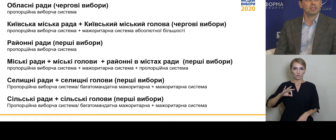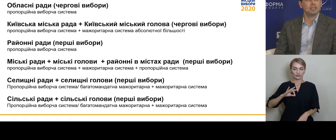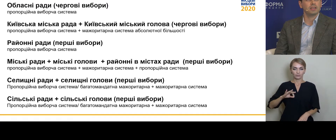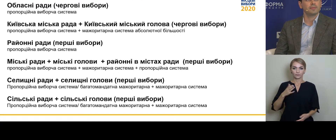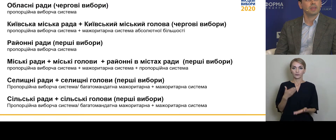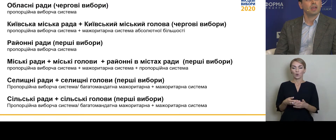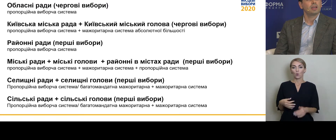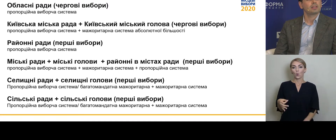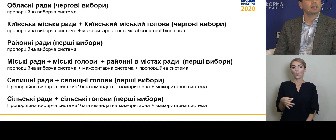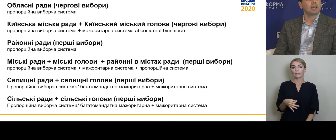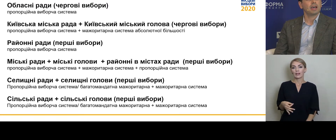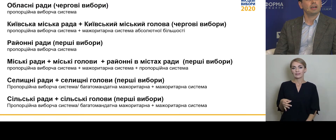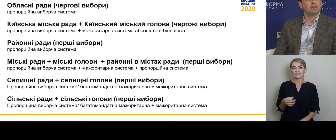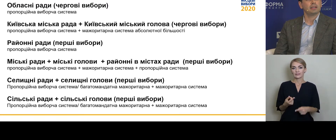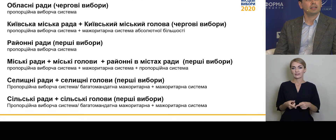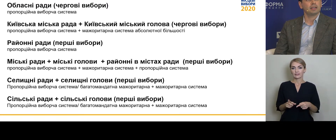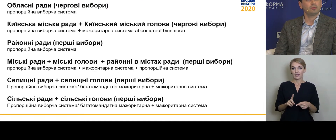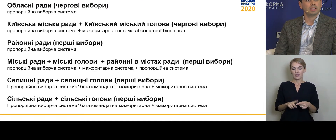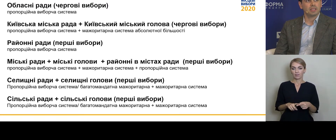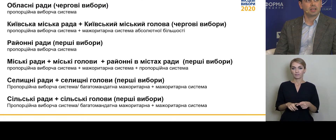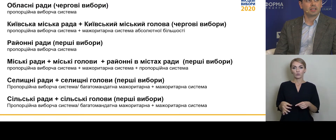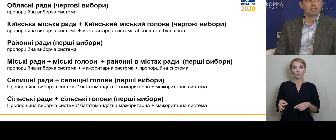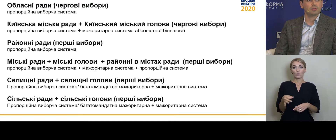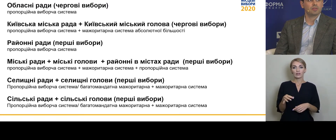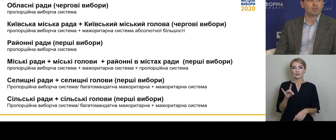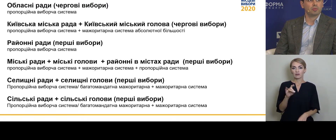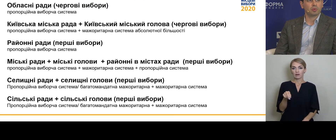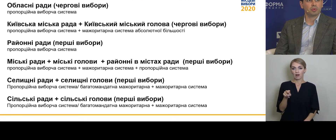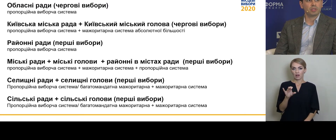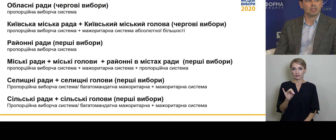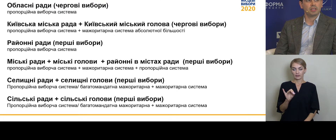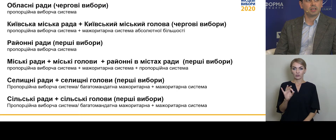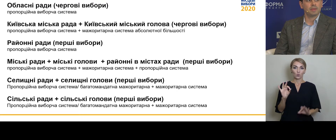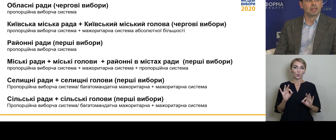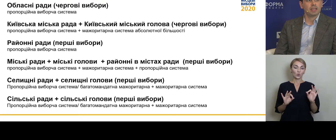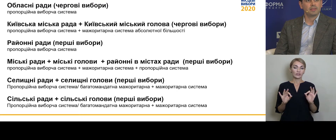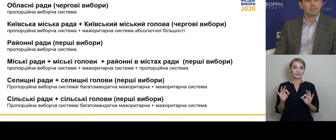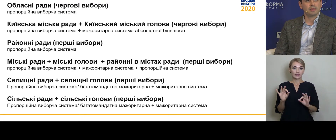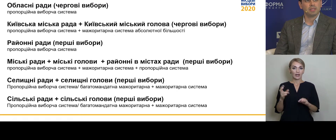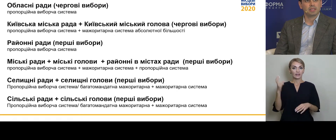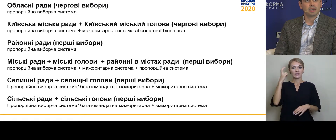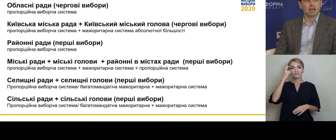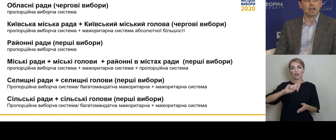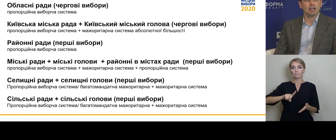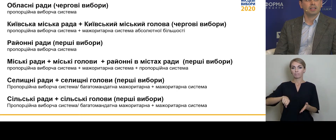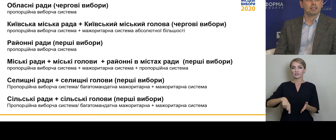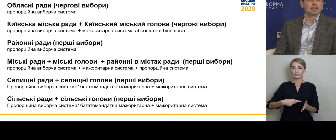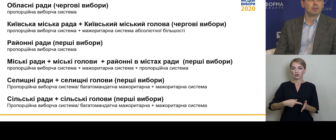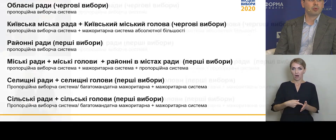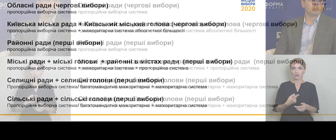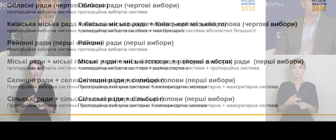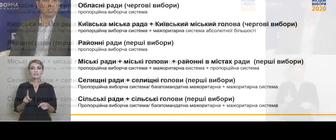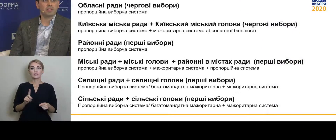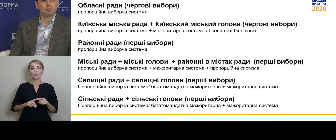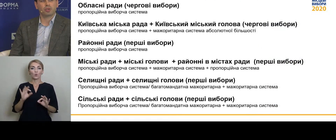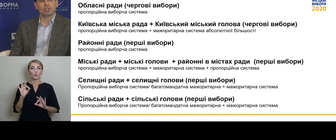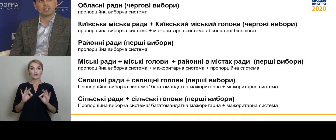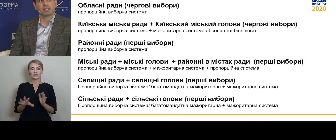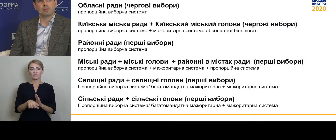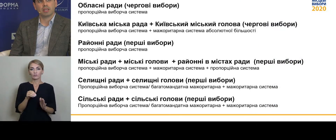is going to be used by us. Oblast level. The Oblast councils, this is proportional system. Kiev city